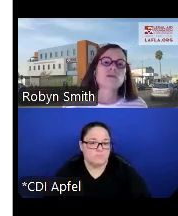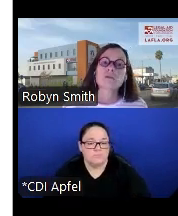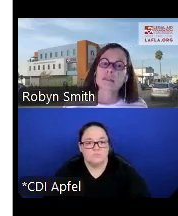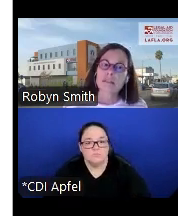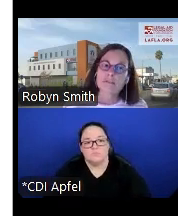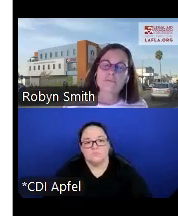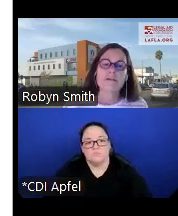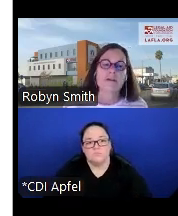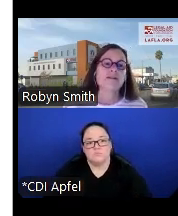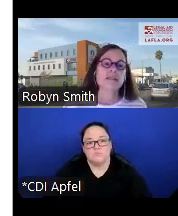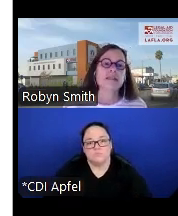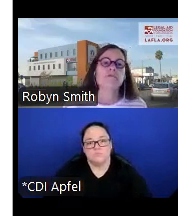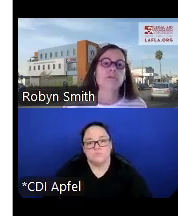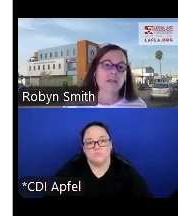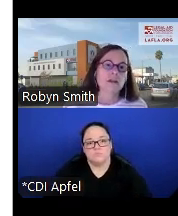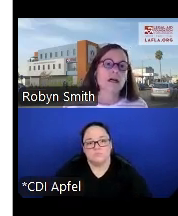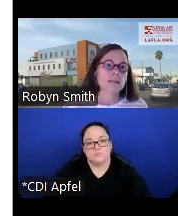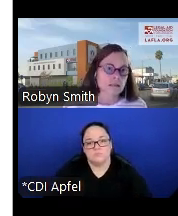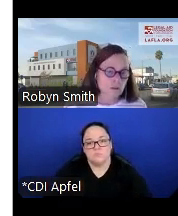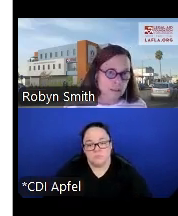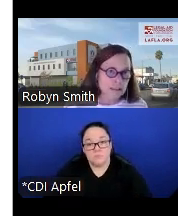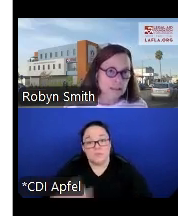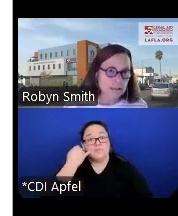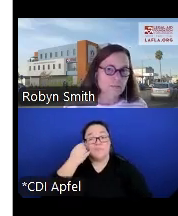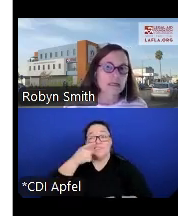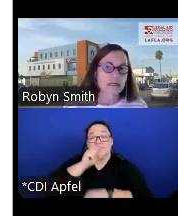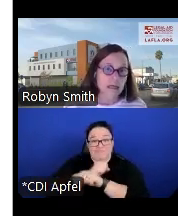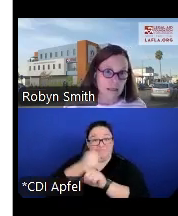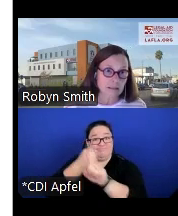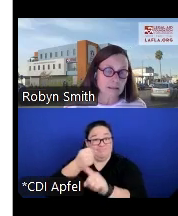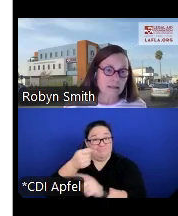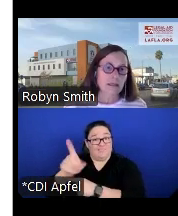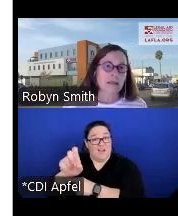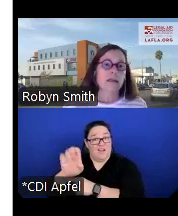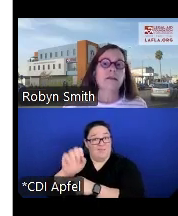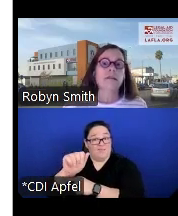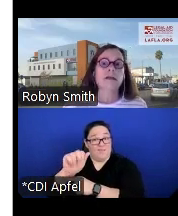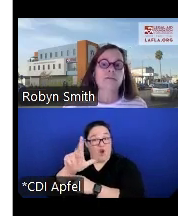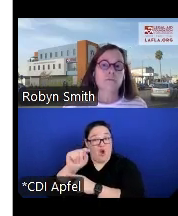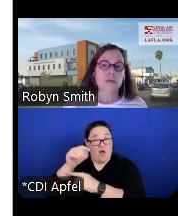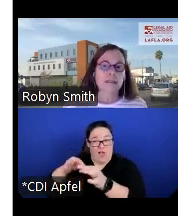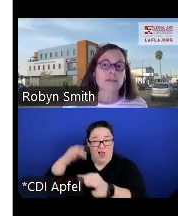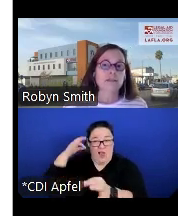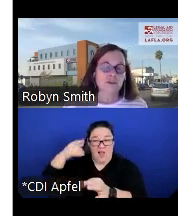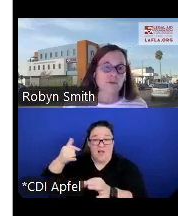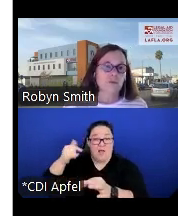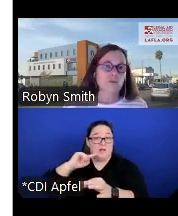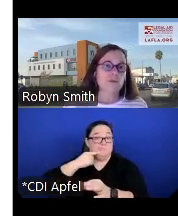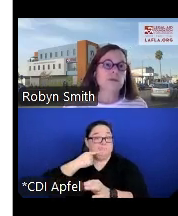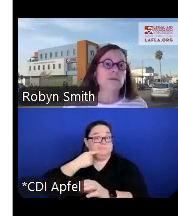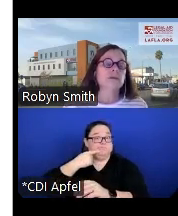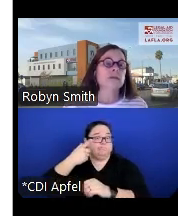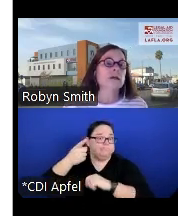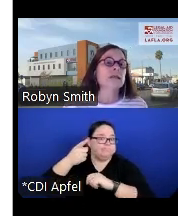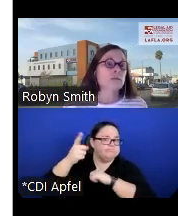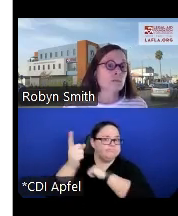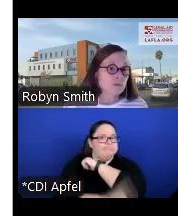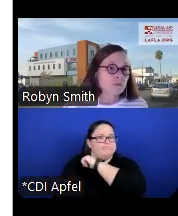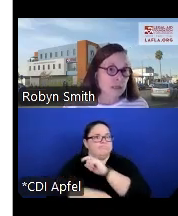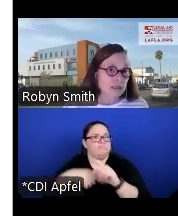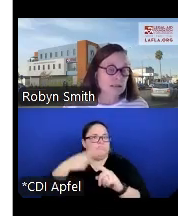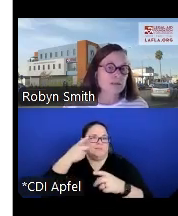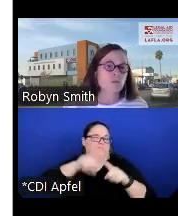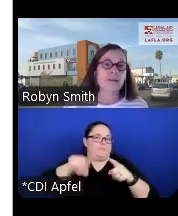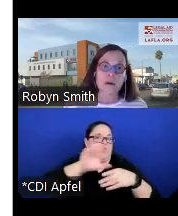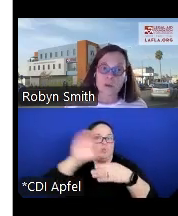If your loans go into default, there can be severe consequences because the government can do a number